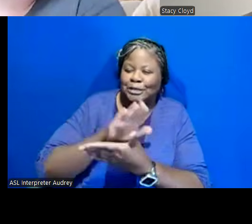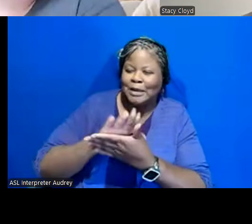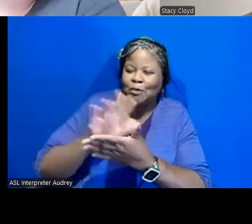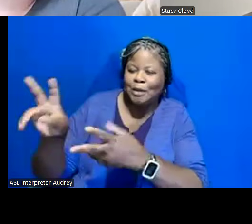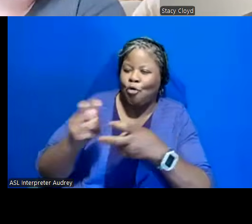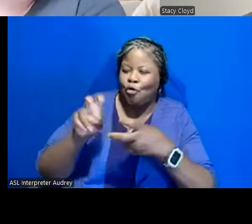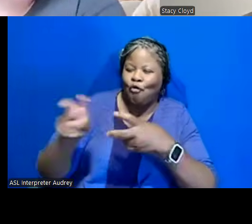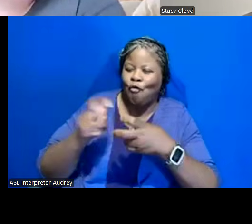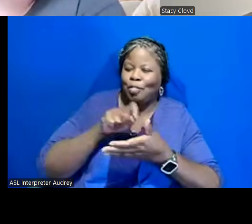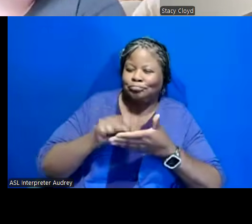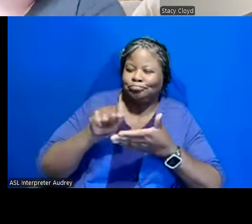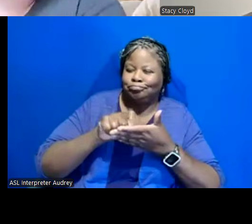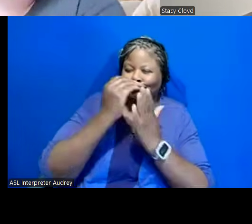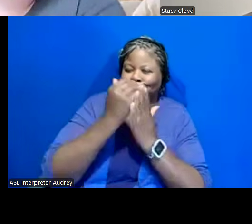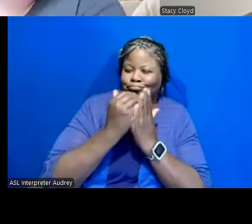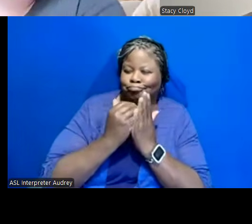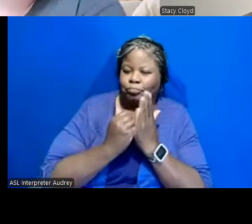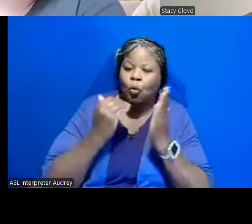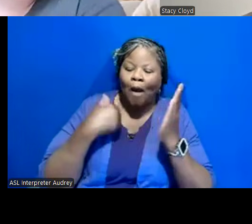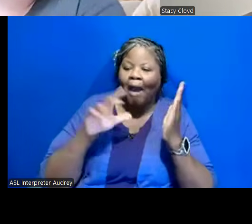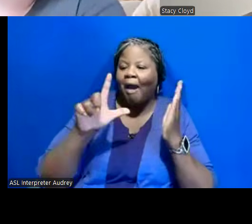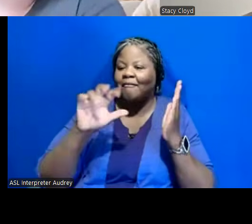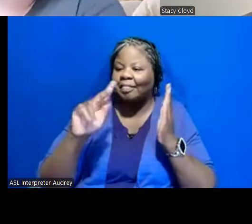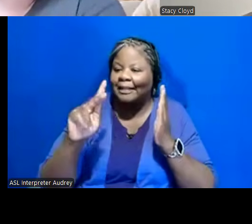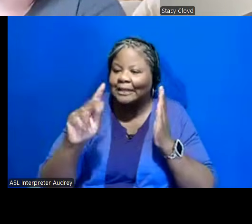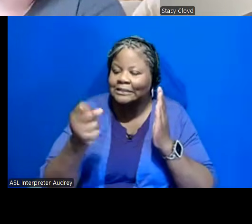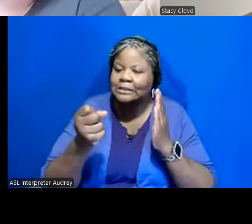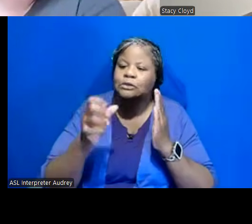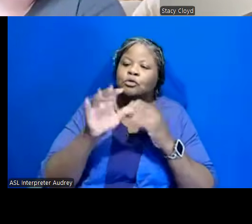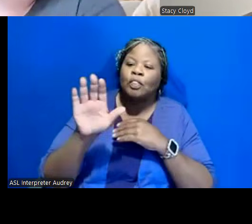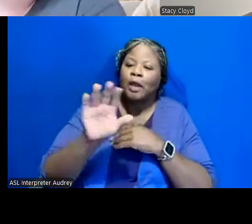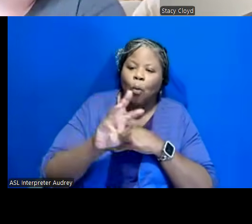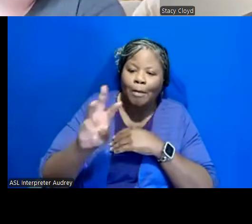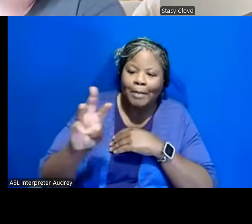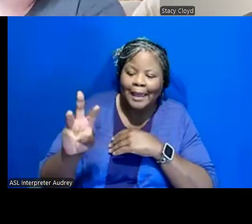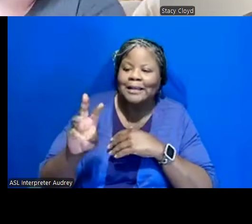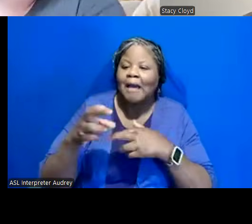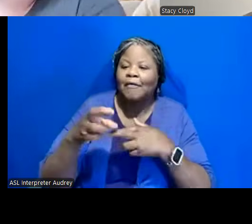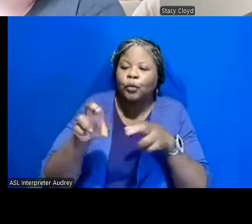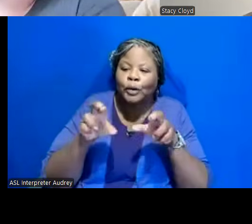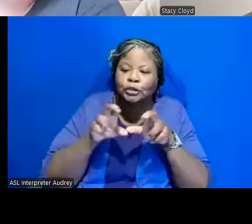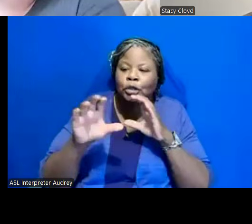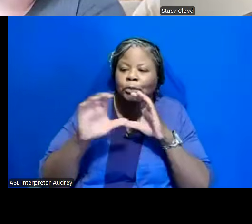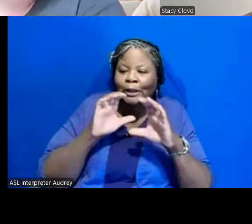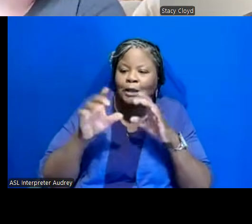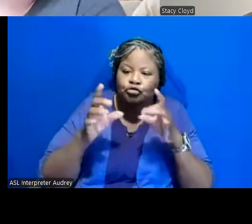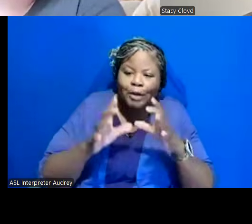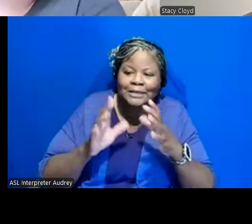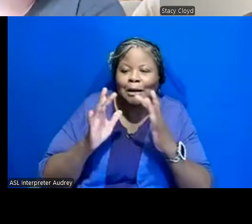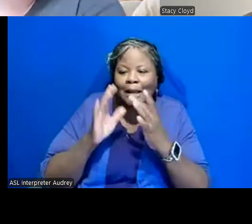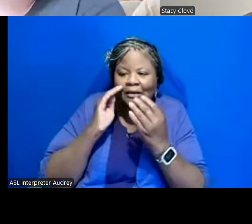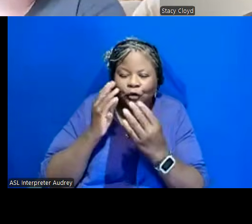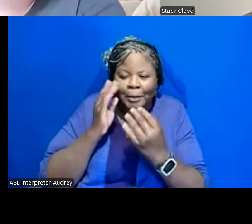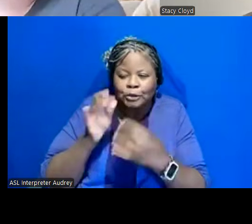together in writing that will have, links to the web page that has the regional communications director contact information.